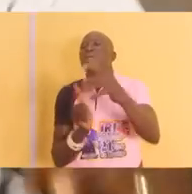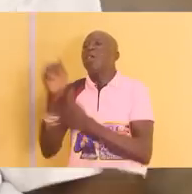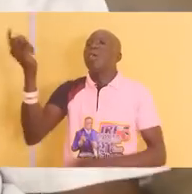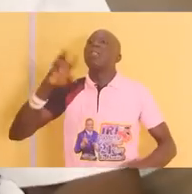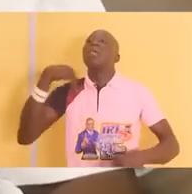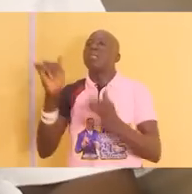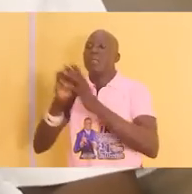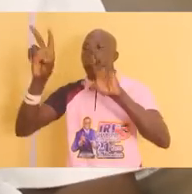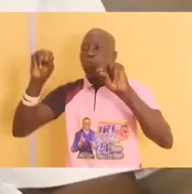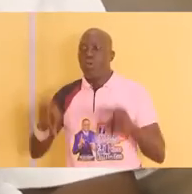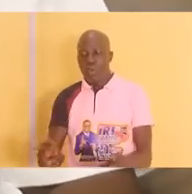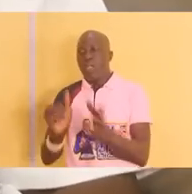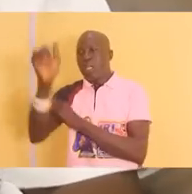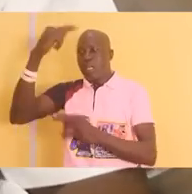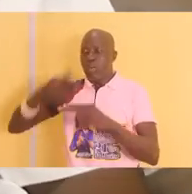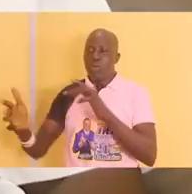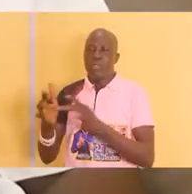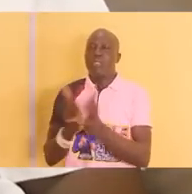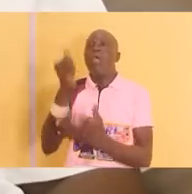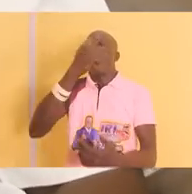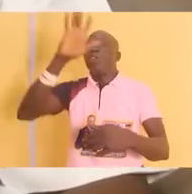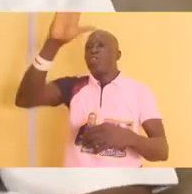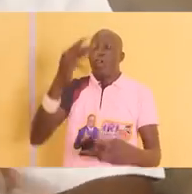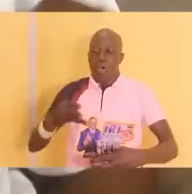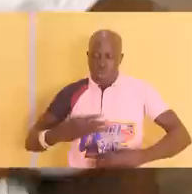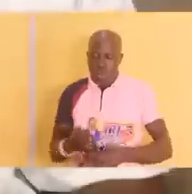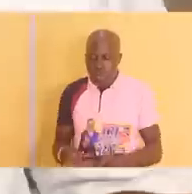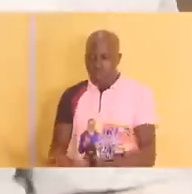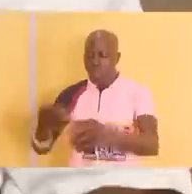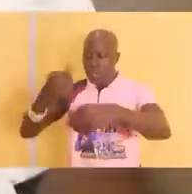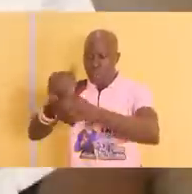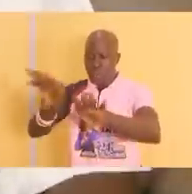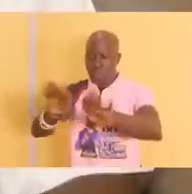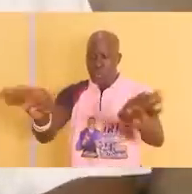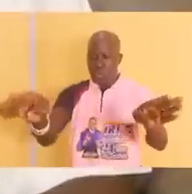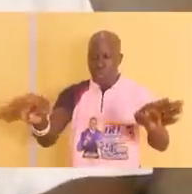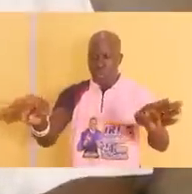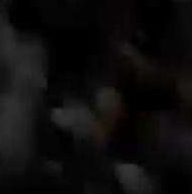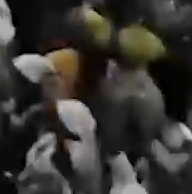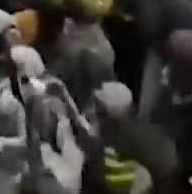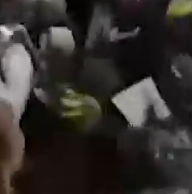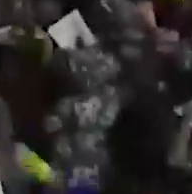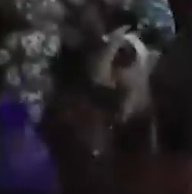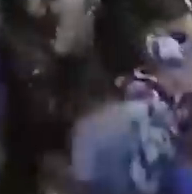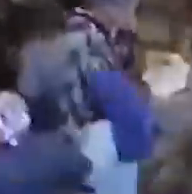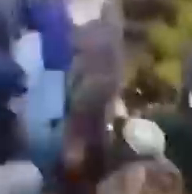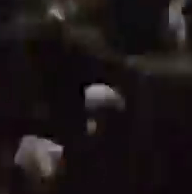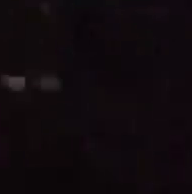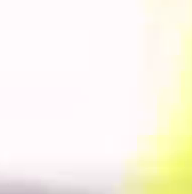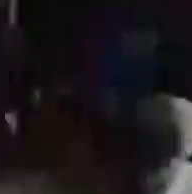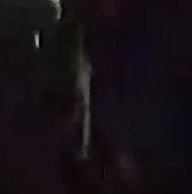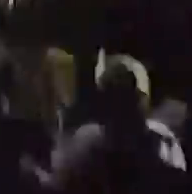ko sona loruko jesu ona re la amen praise and open.